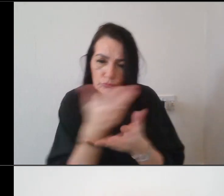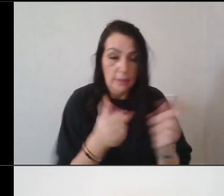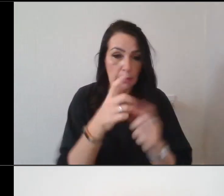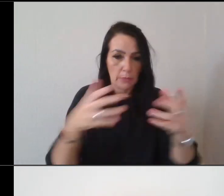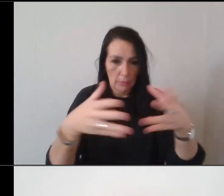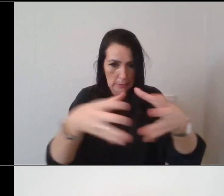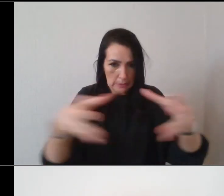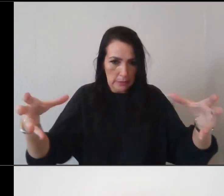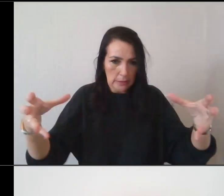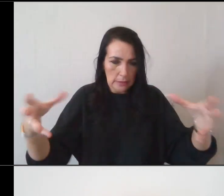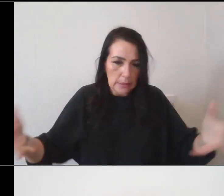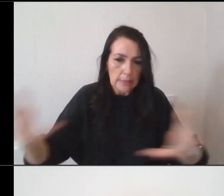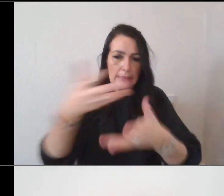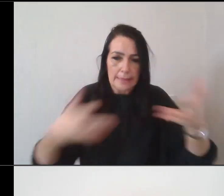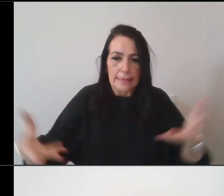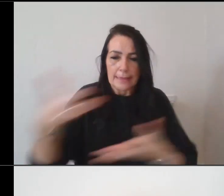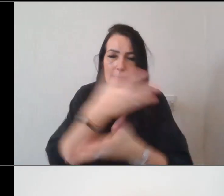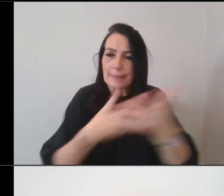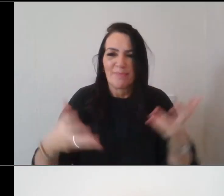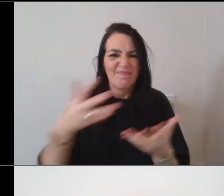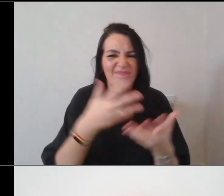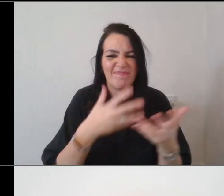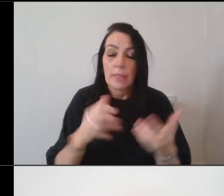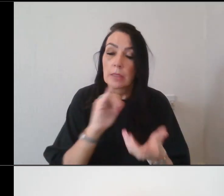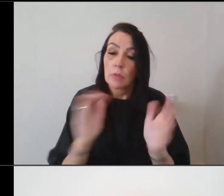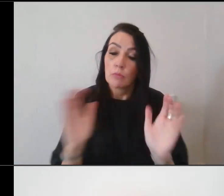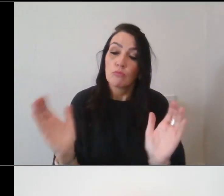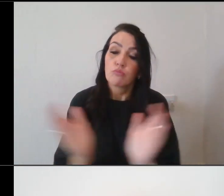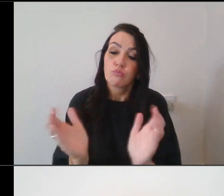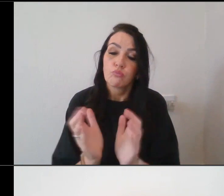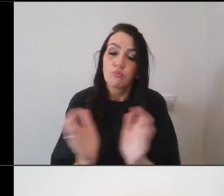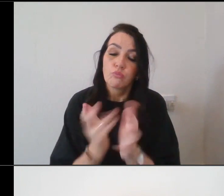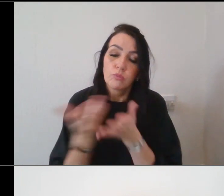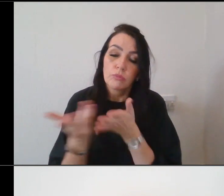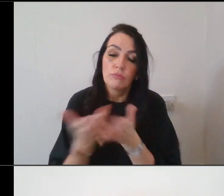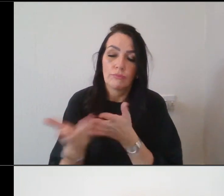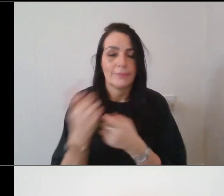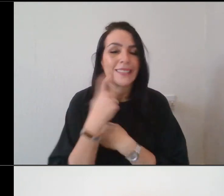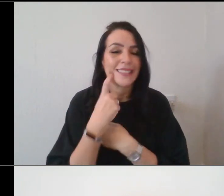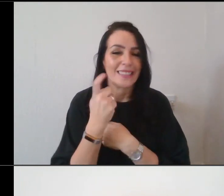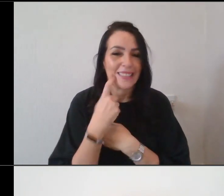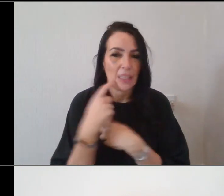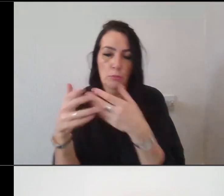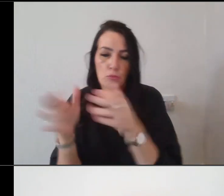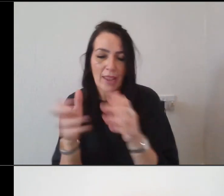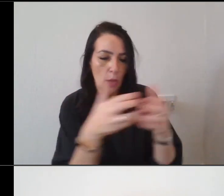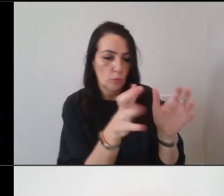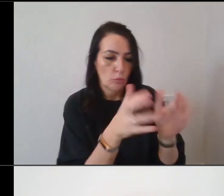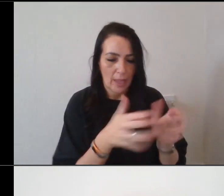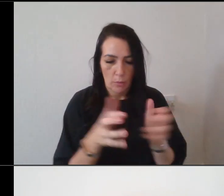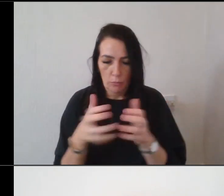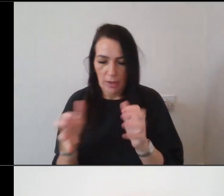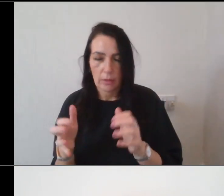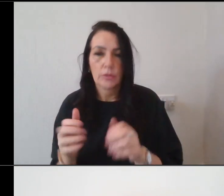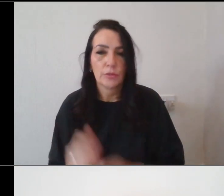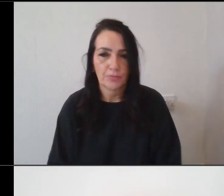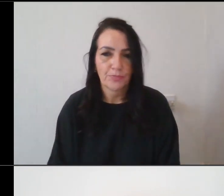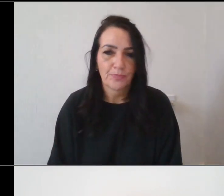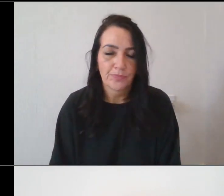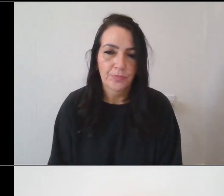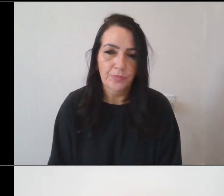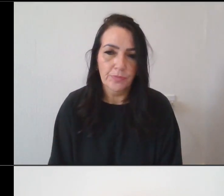online to try and engage a full group at once. So yeah, it's worth kind of learning, or trying out different